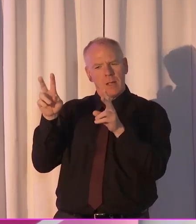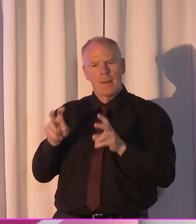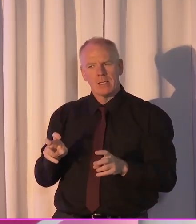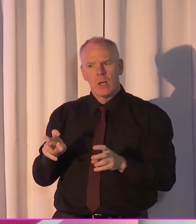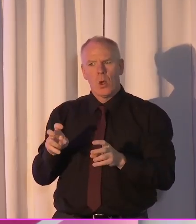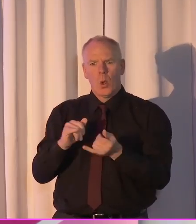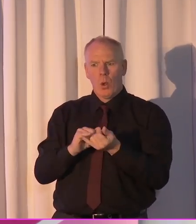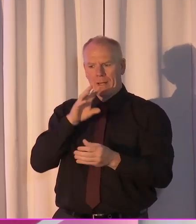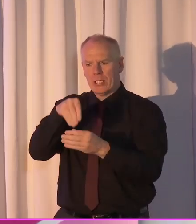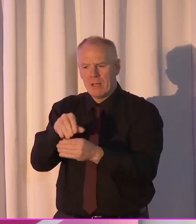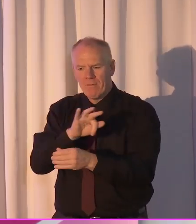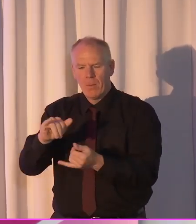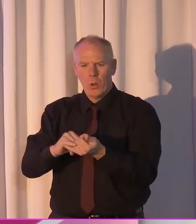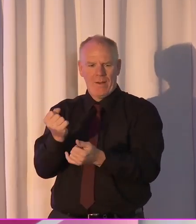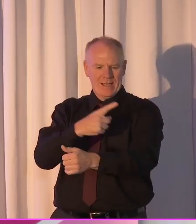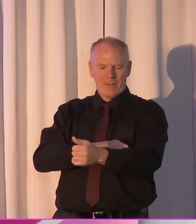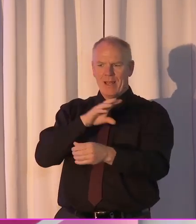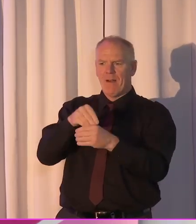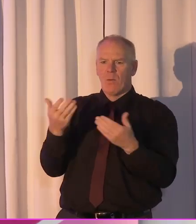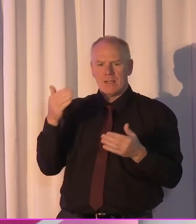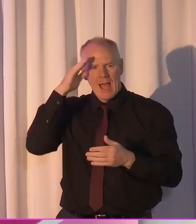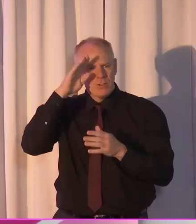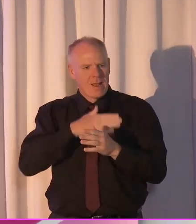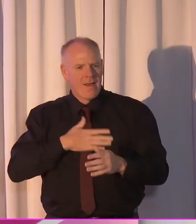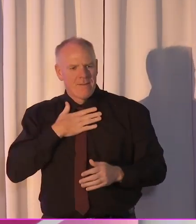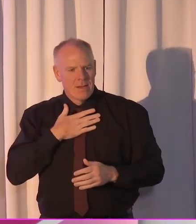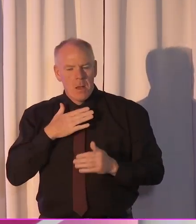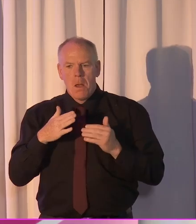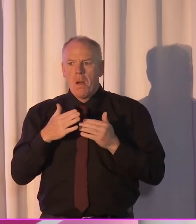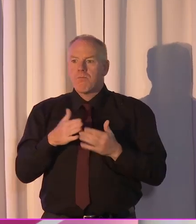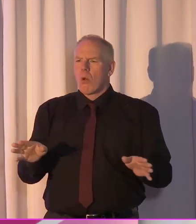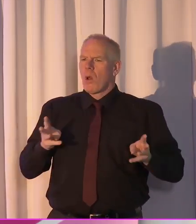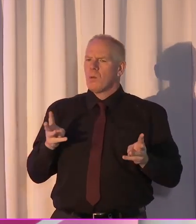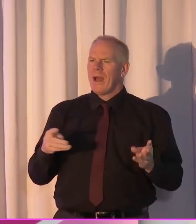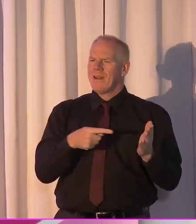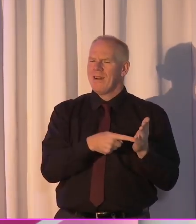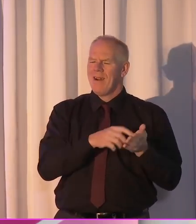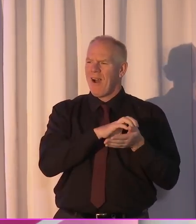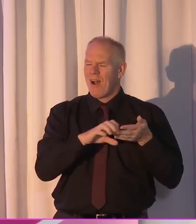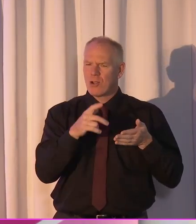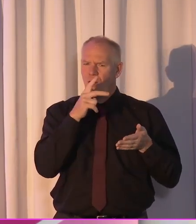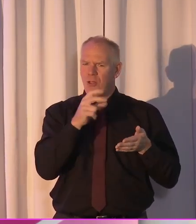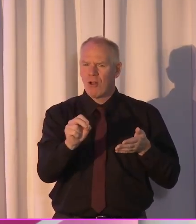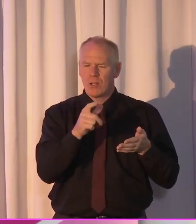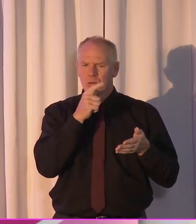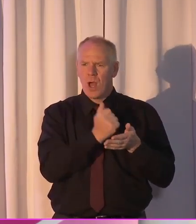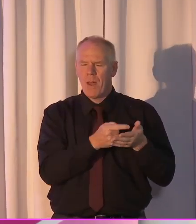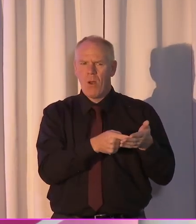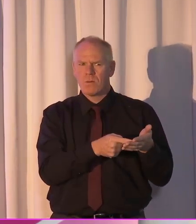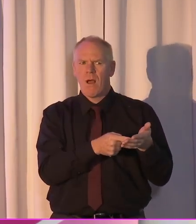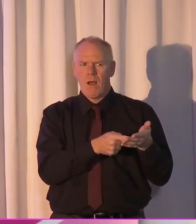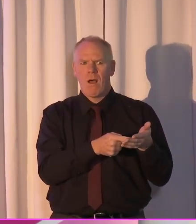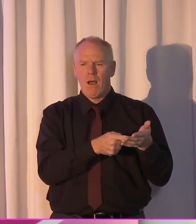with disabilities in Irish life. But more broadly, Article 30 covers elements which are either